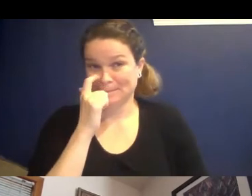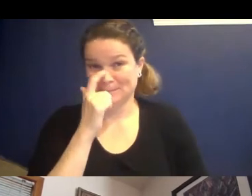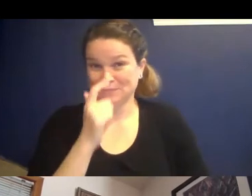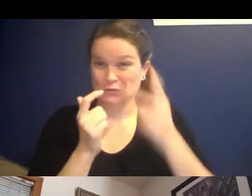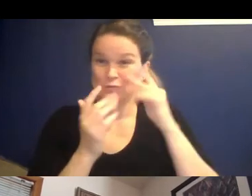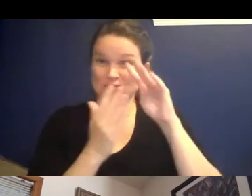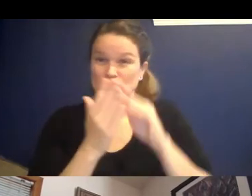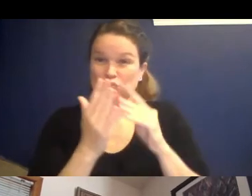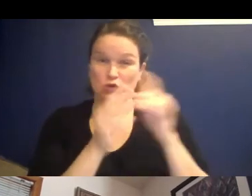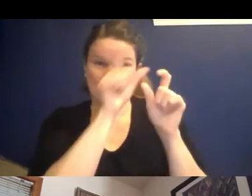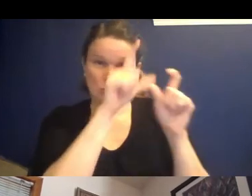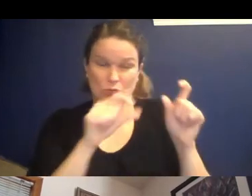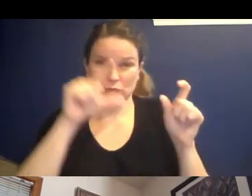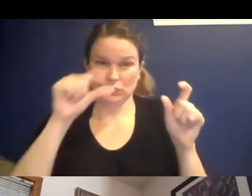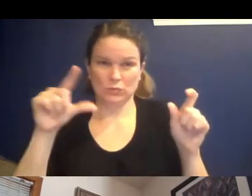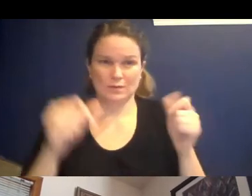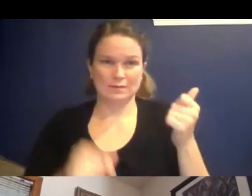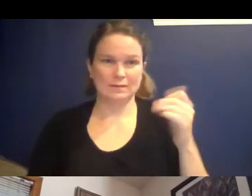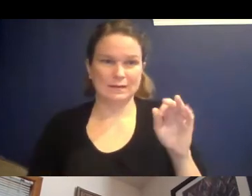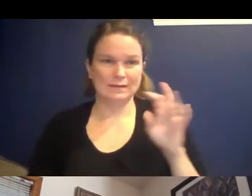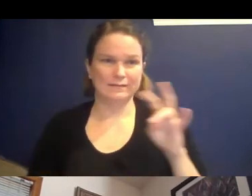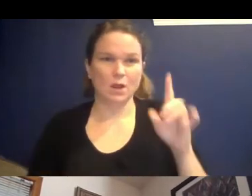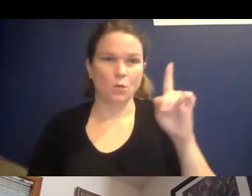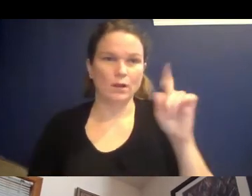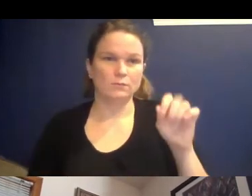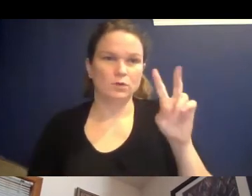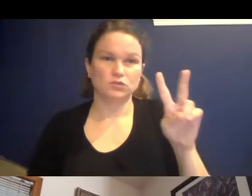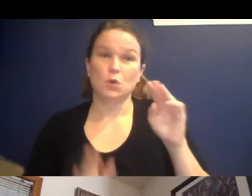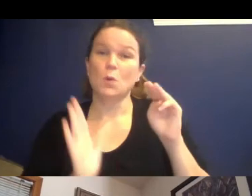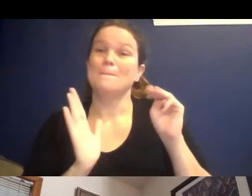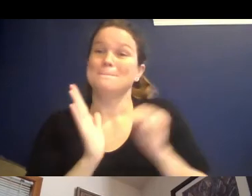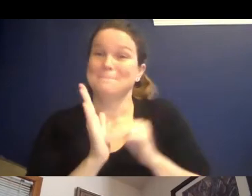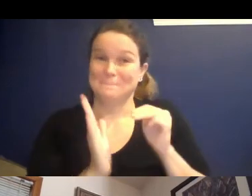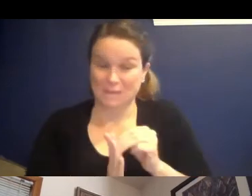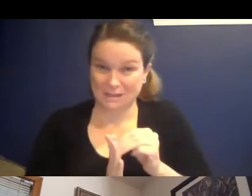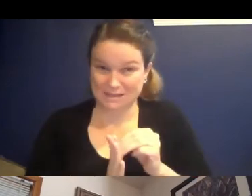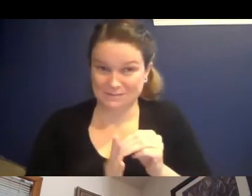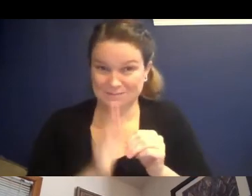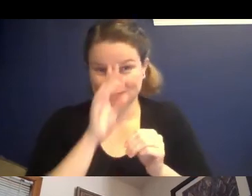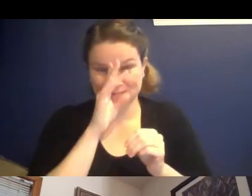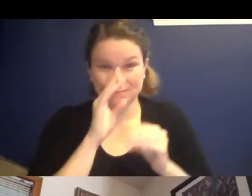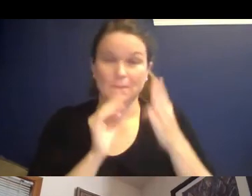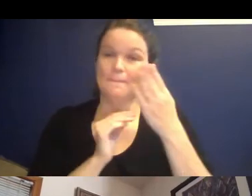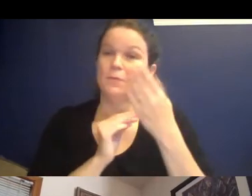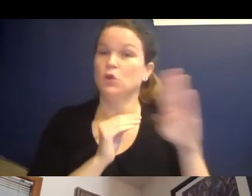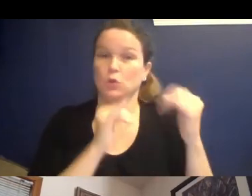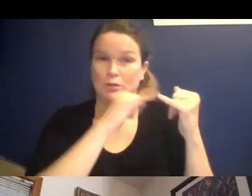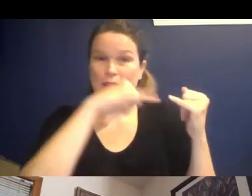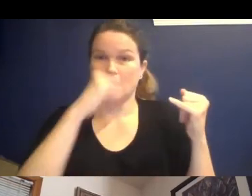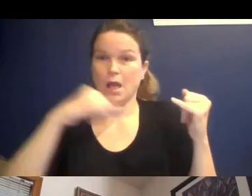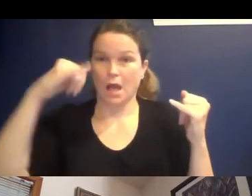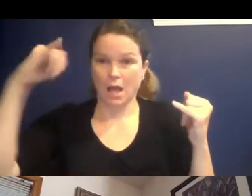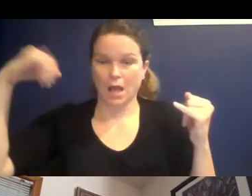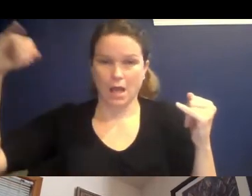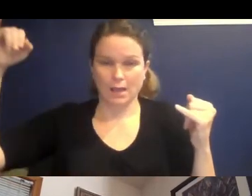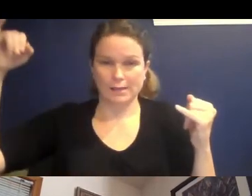in 1997, they had 1.2 million. If you look at the blue line, they